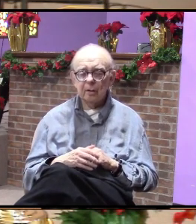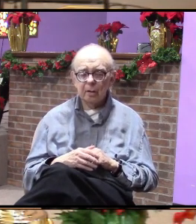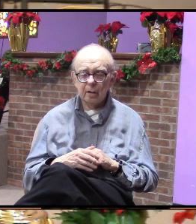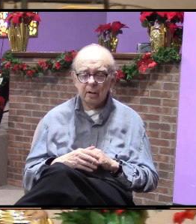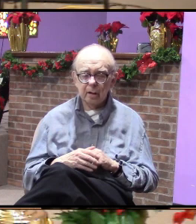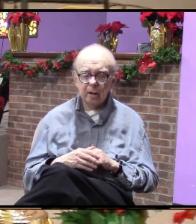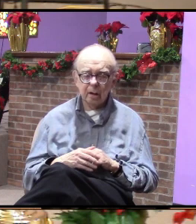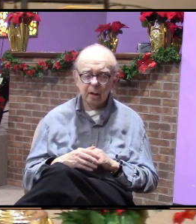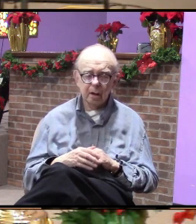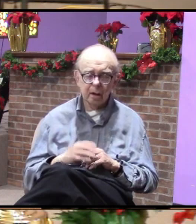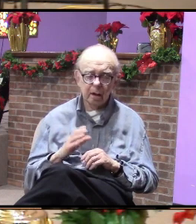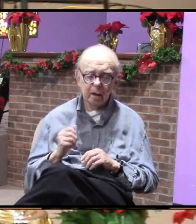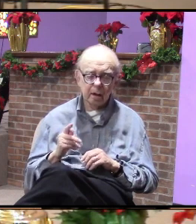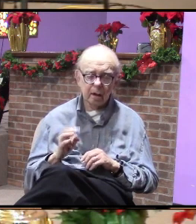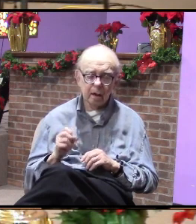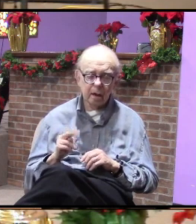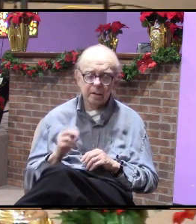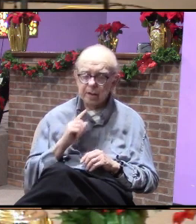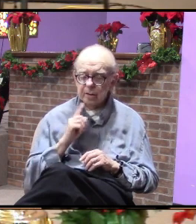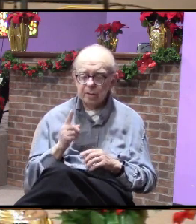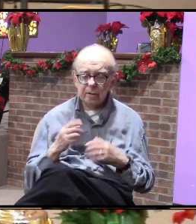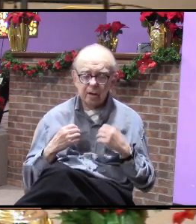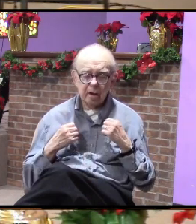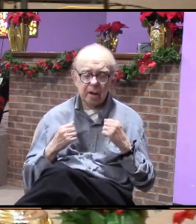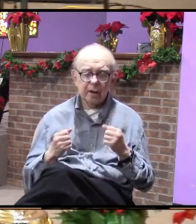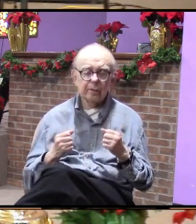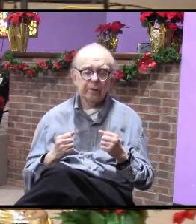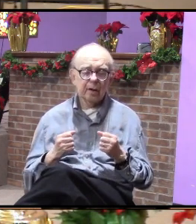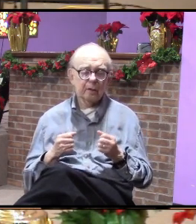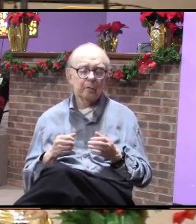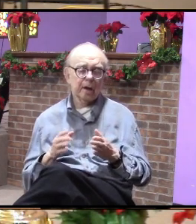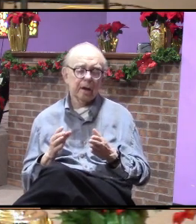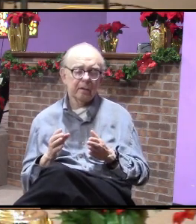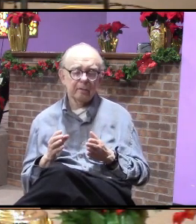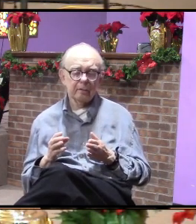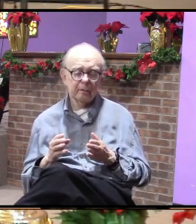That cadence is a healthy rhythm.